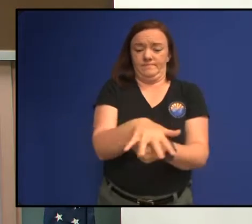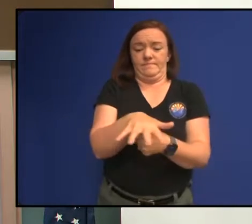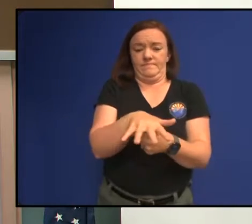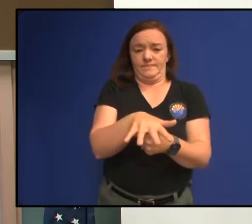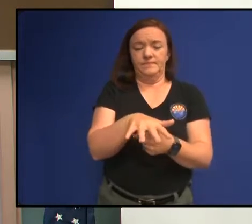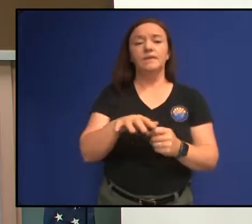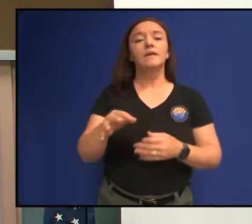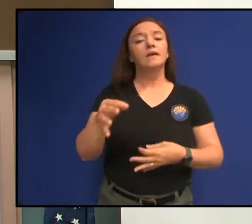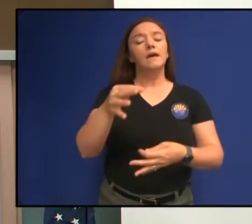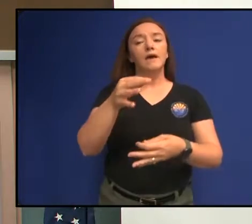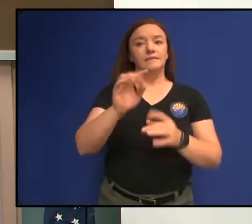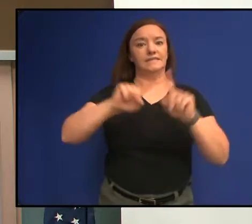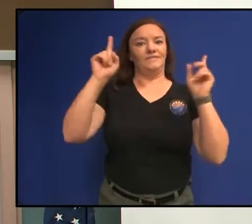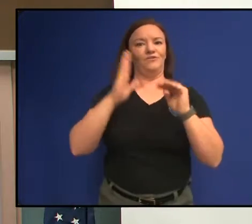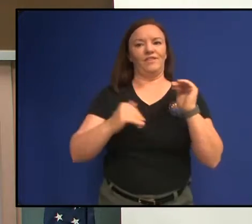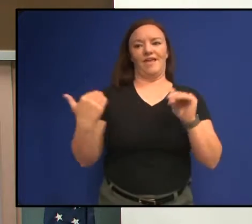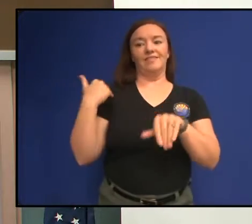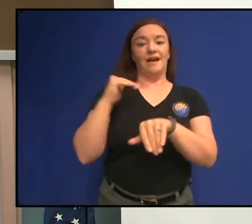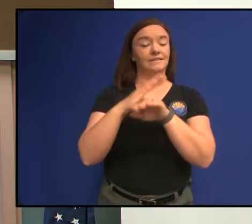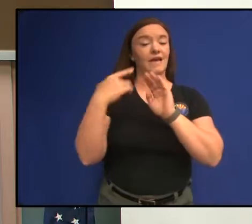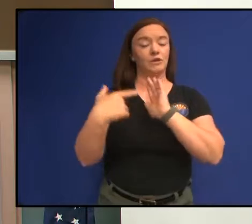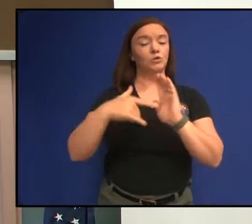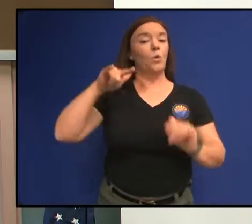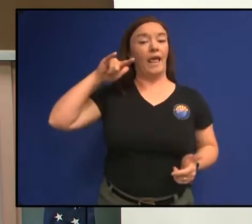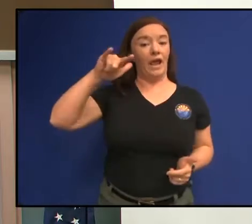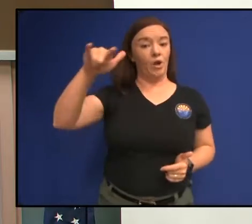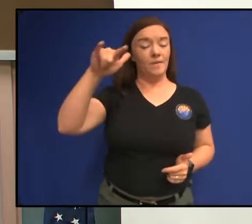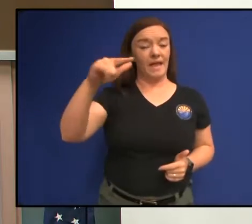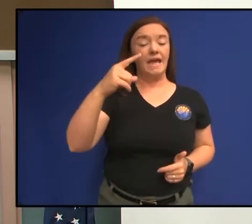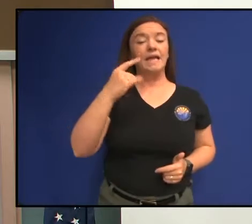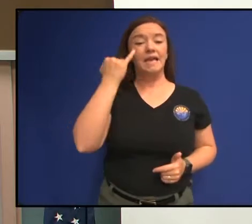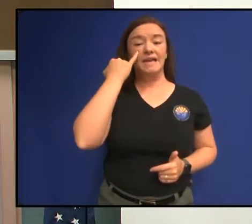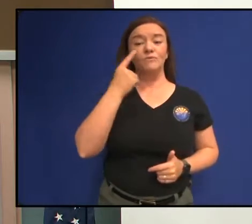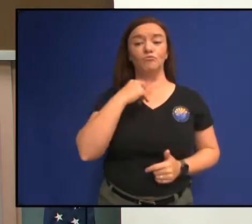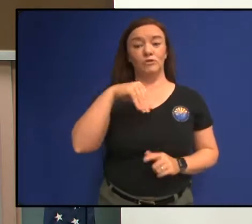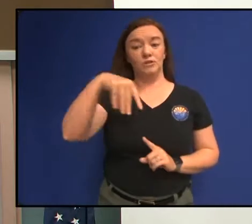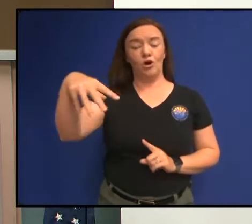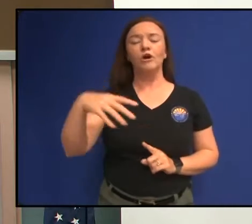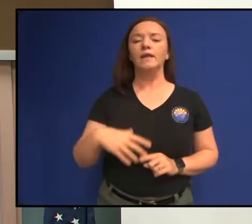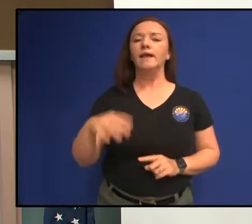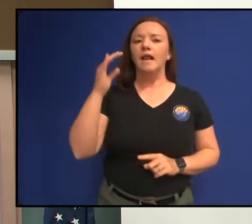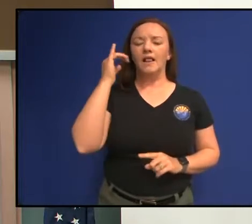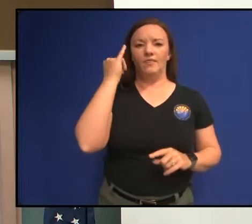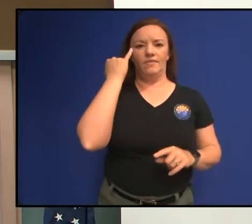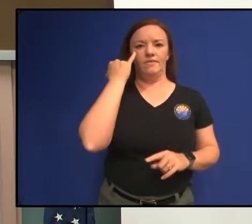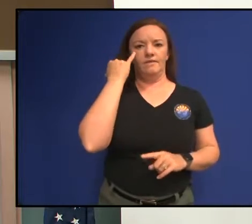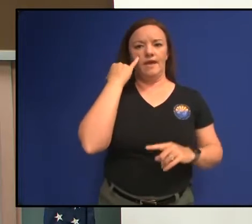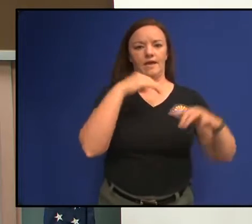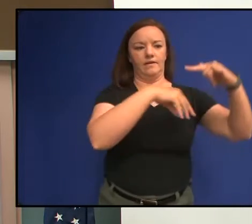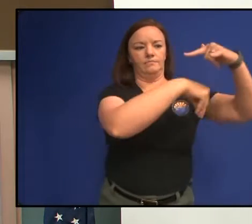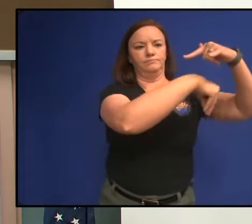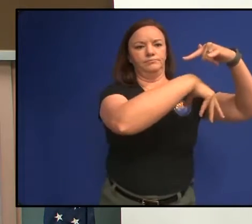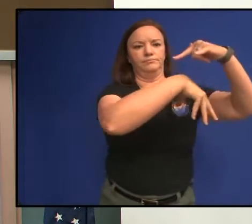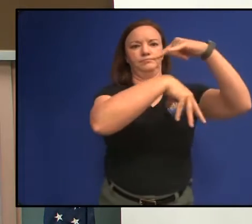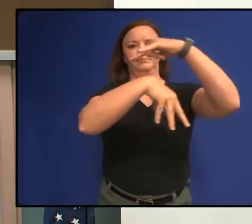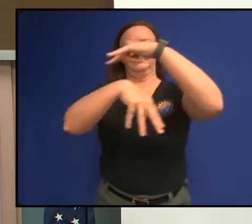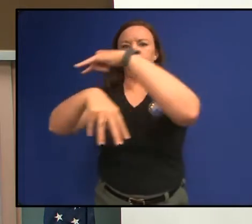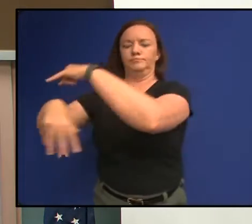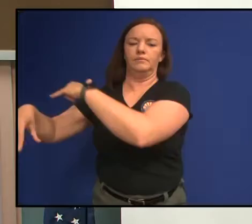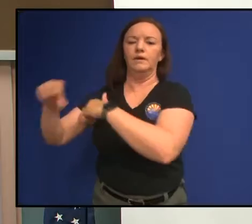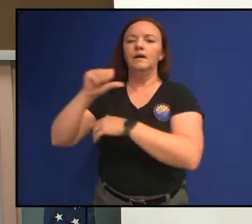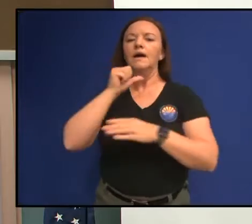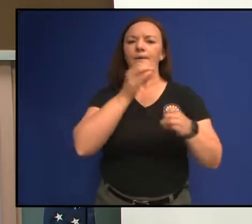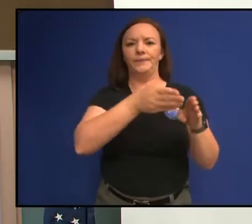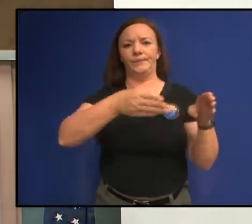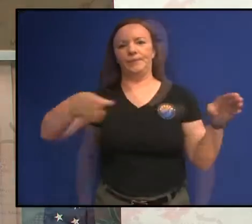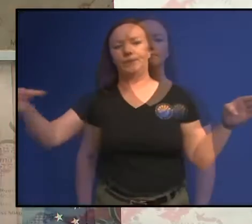like we were showing with the aircraft last night. That's a long line that is not as accurate, I guess, as what we can do